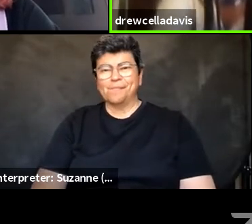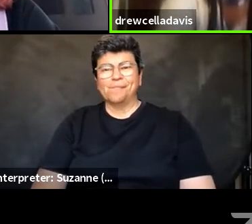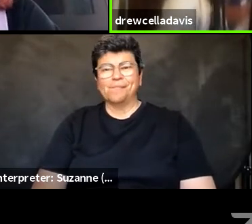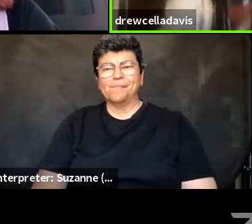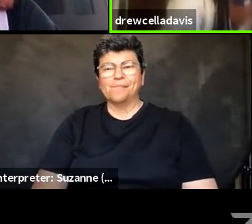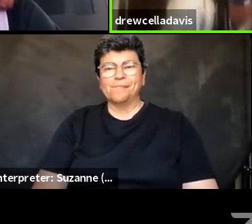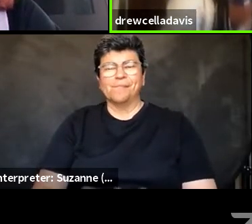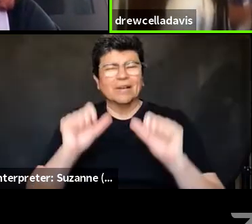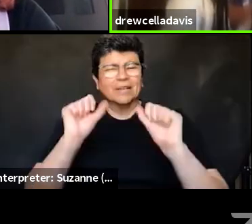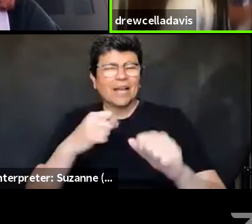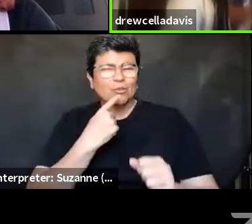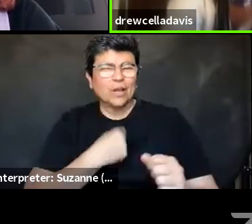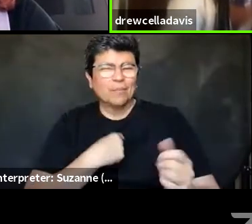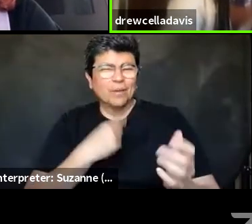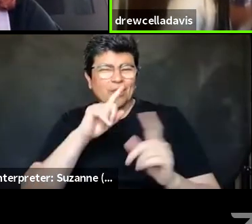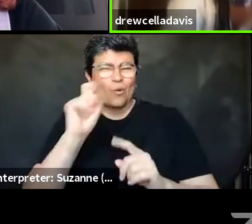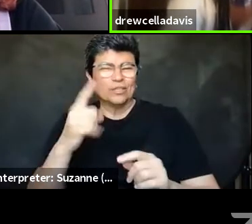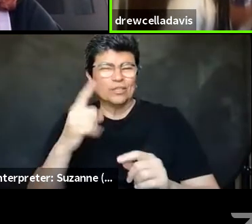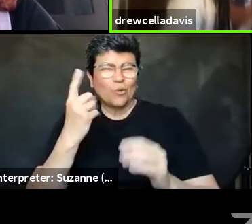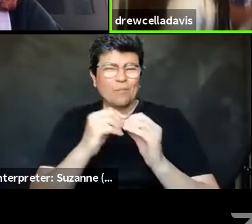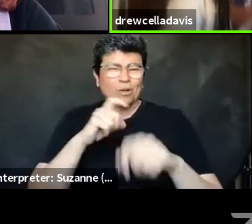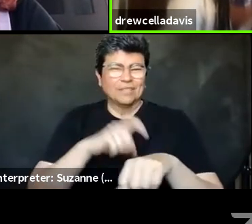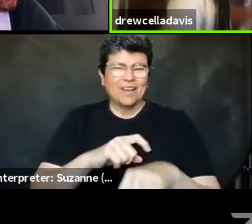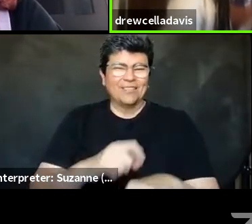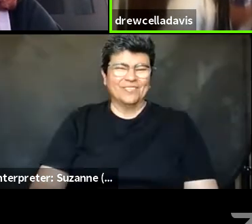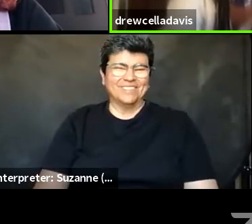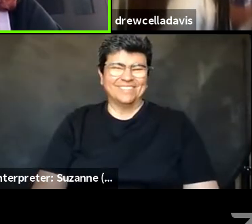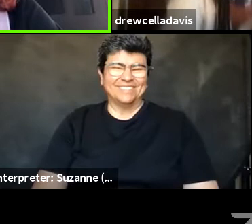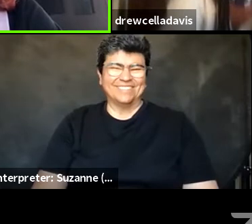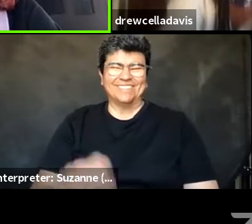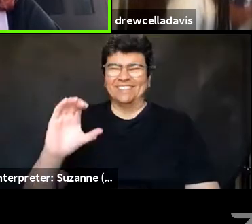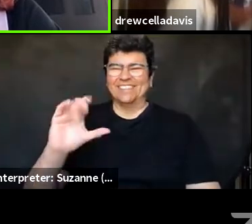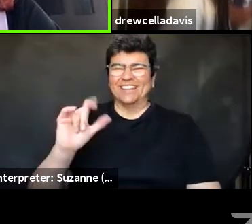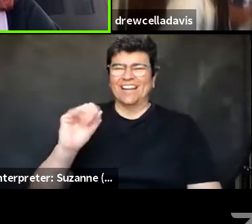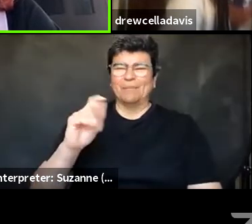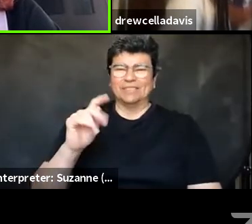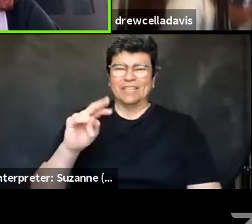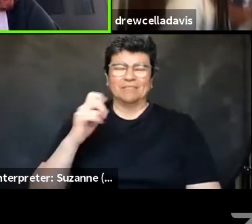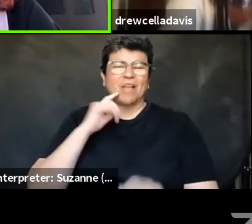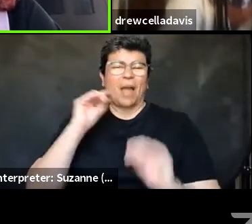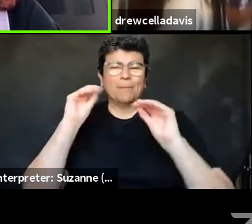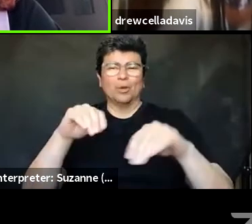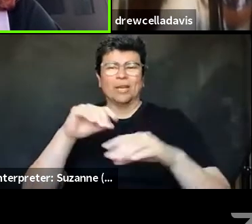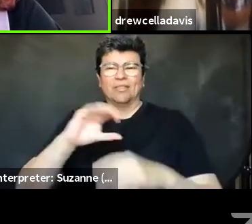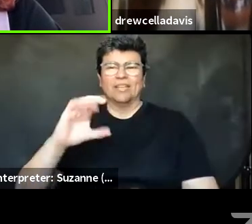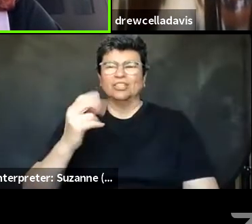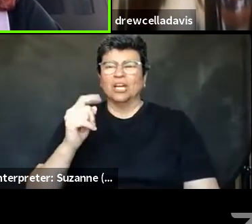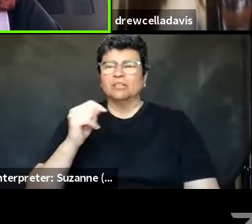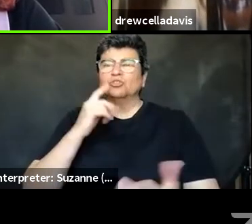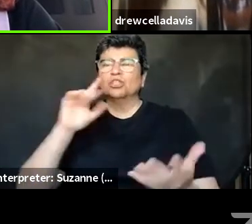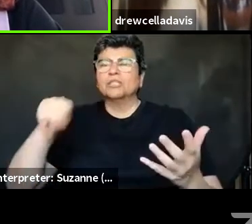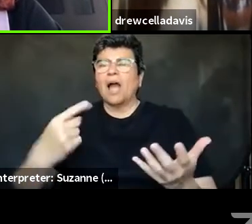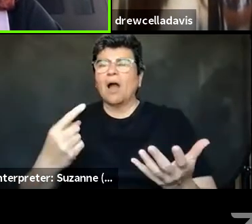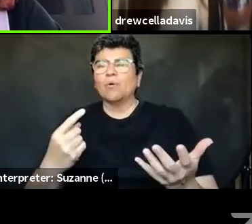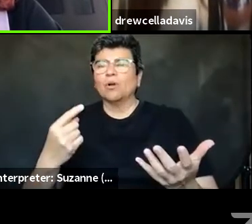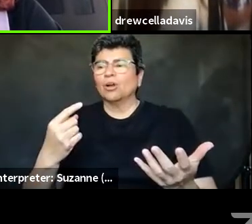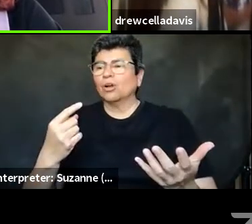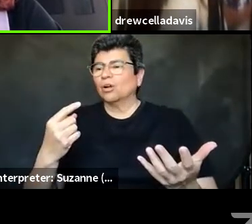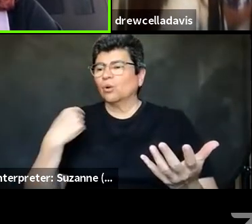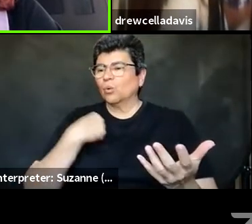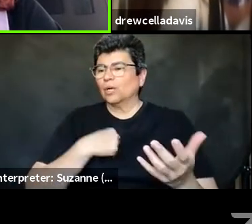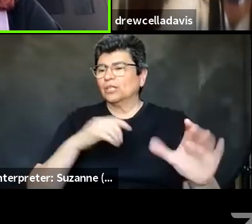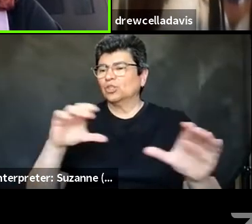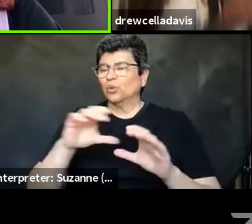Can you say the question one more time? Yeah, I also put it in the chat. So just how you have continued